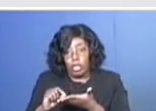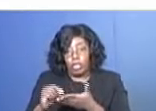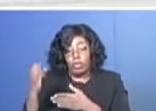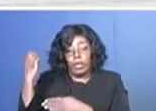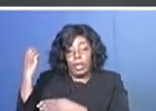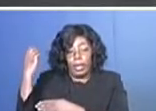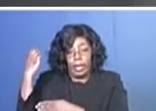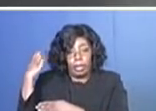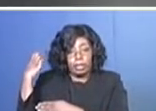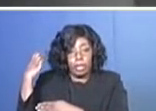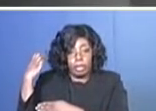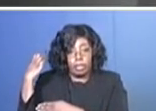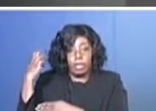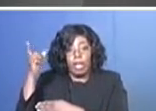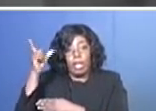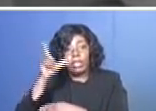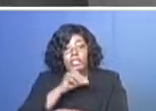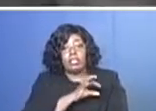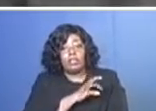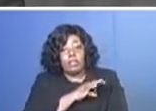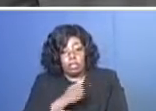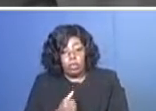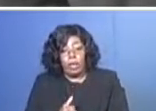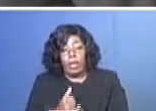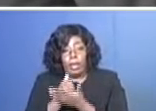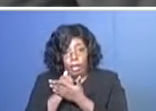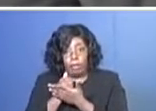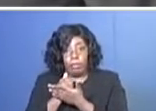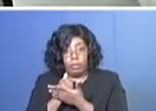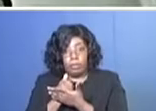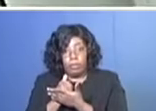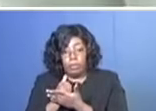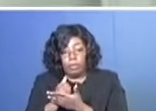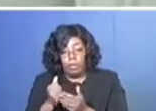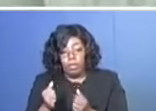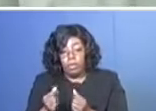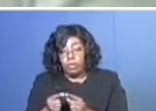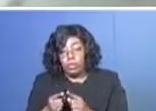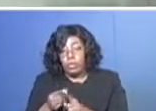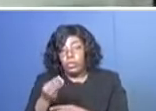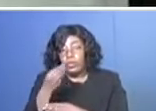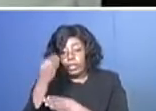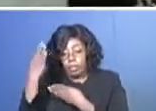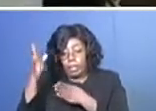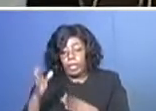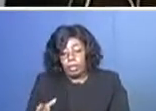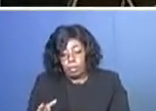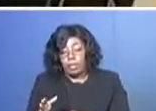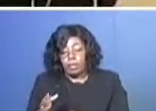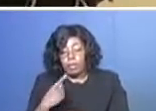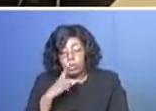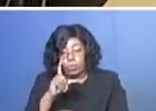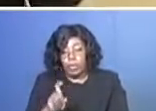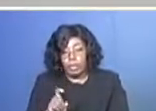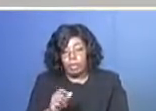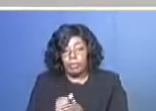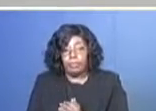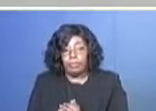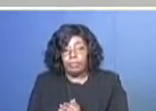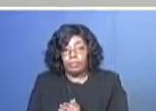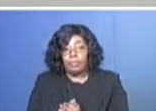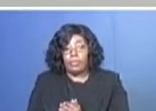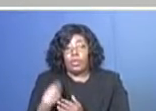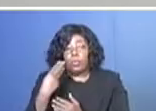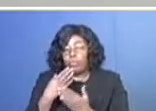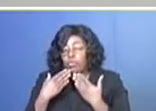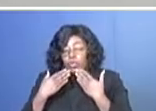Executive Director, Lester Ferguson, to assist with the charity's ongoing efforts to feed Bahamians in need. I'm grateful on behalf